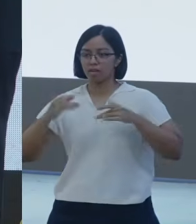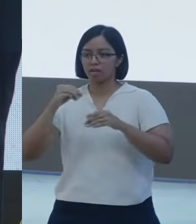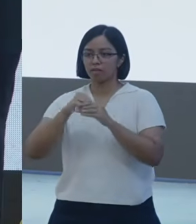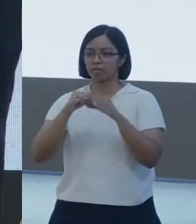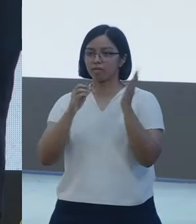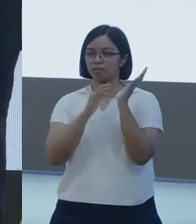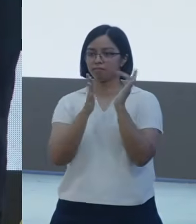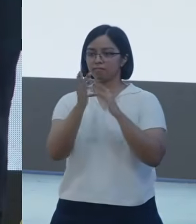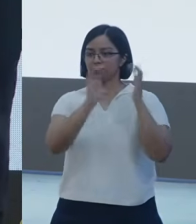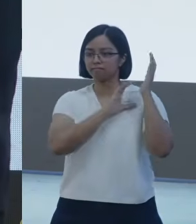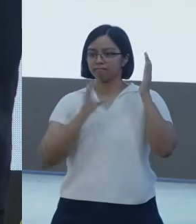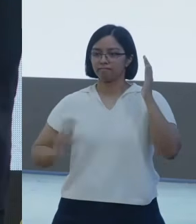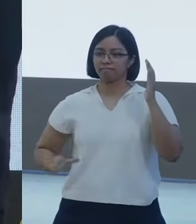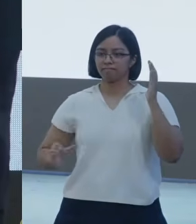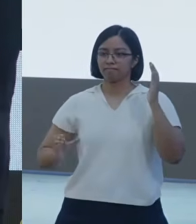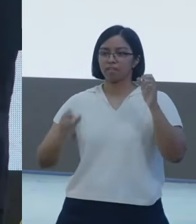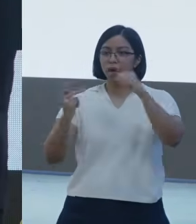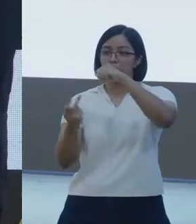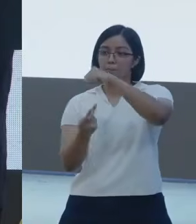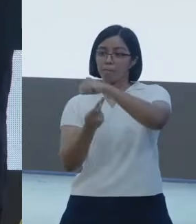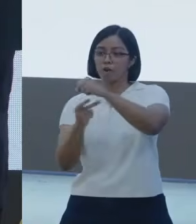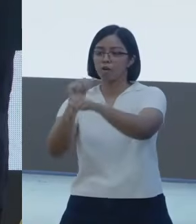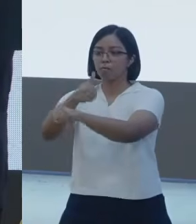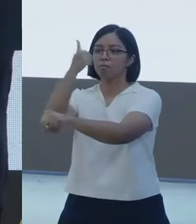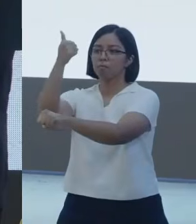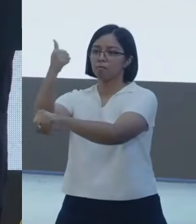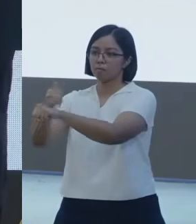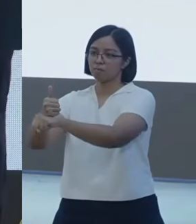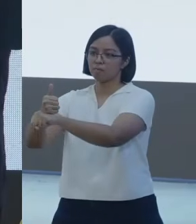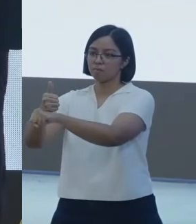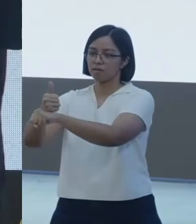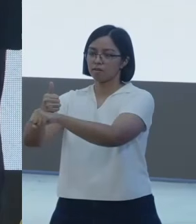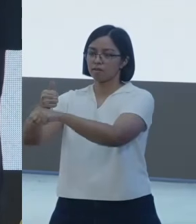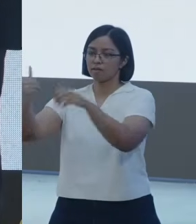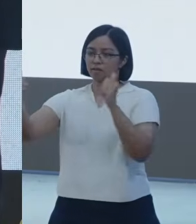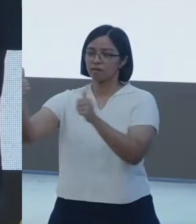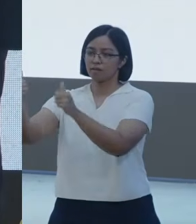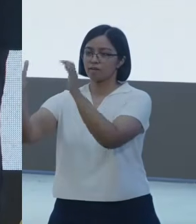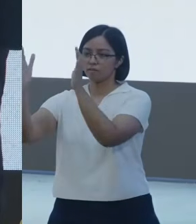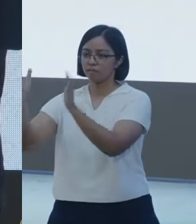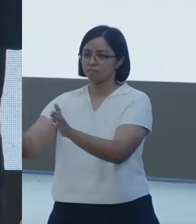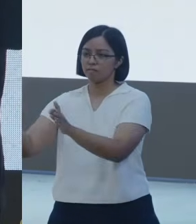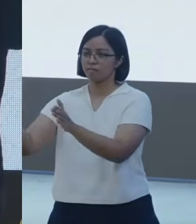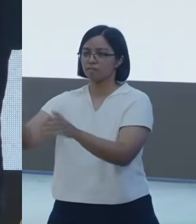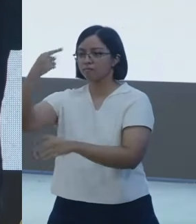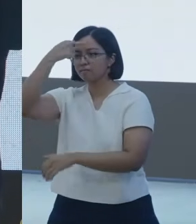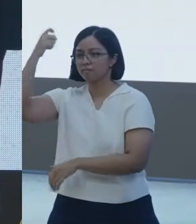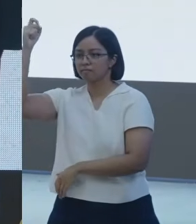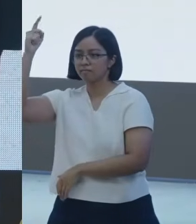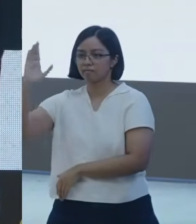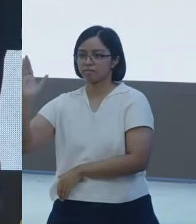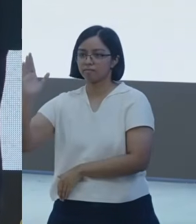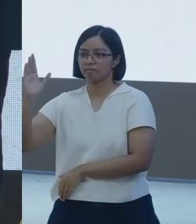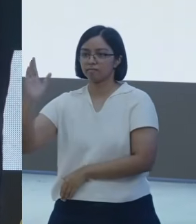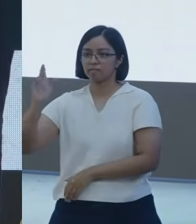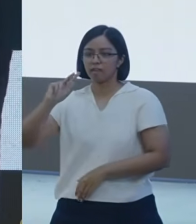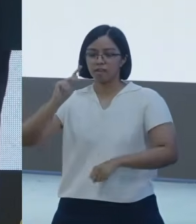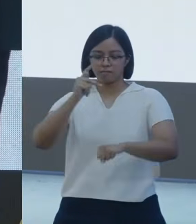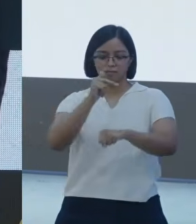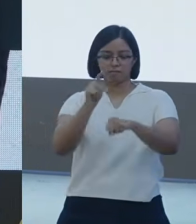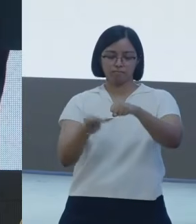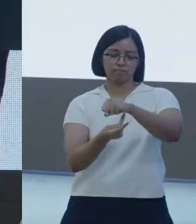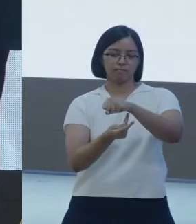naging apostle by the will of God, by the command of God. Sa Romans 1:1, Paul, a slave of